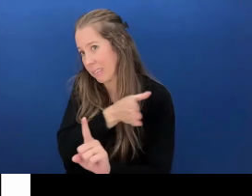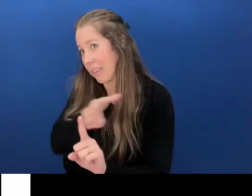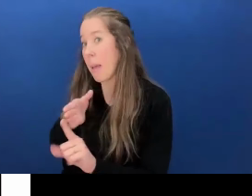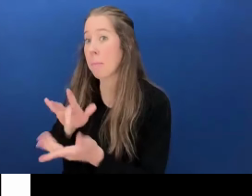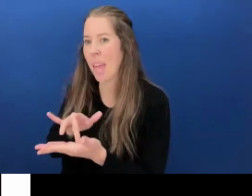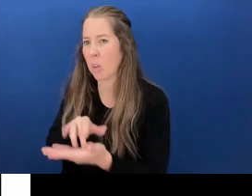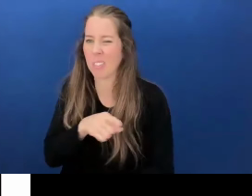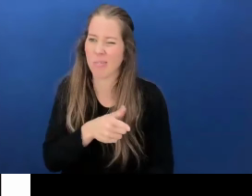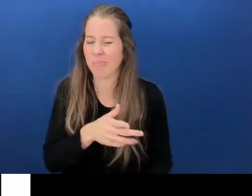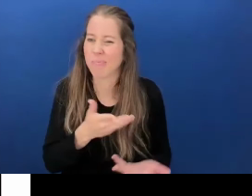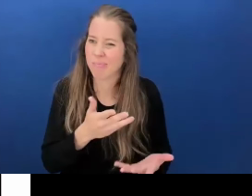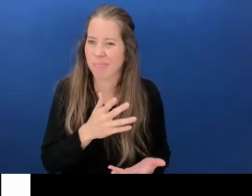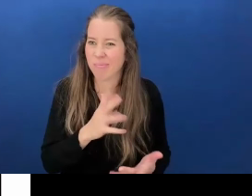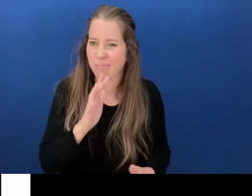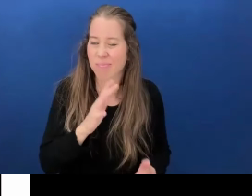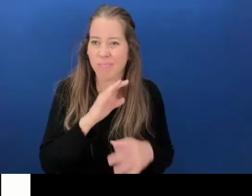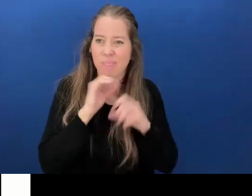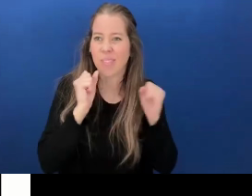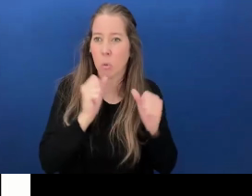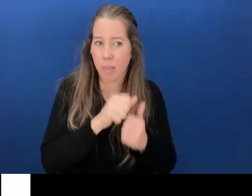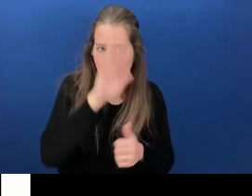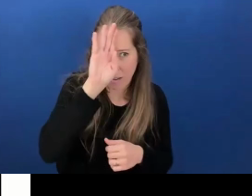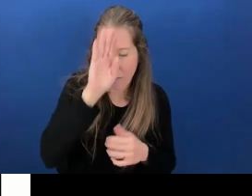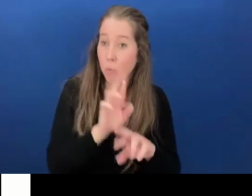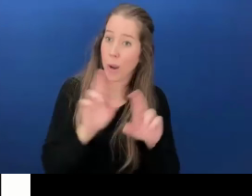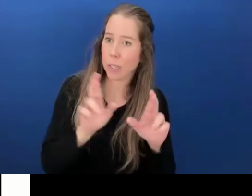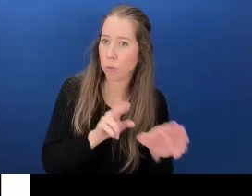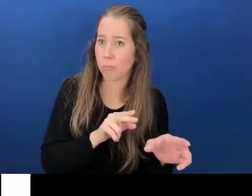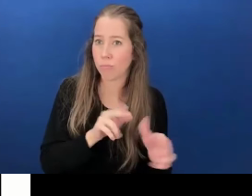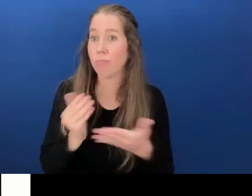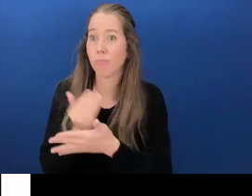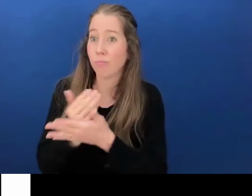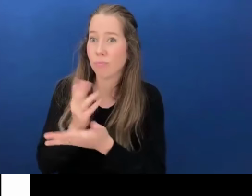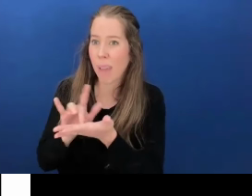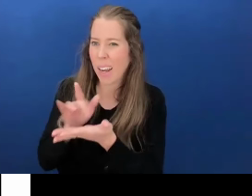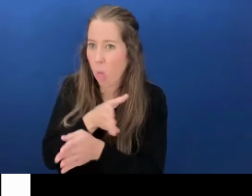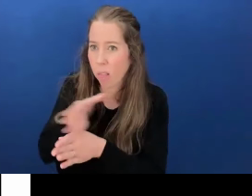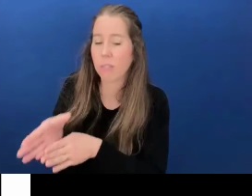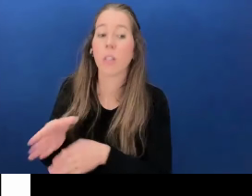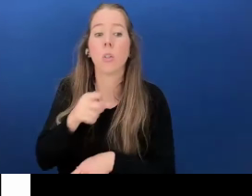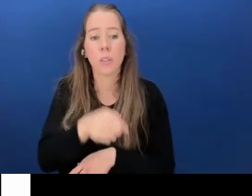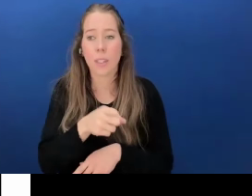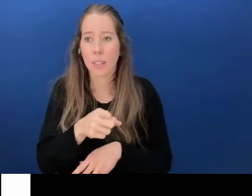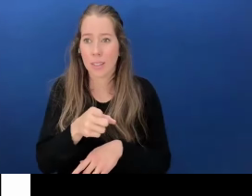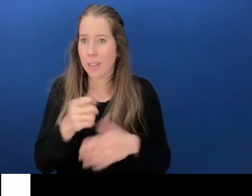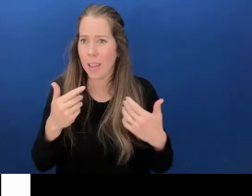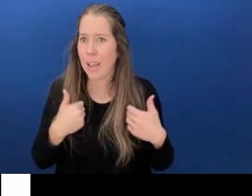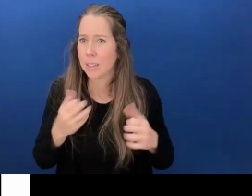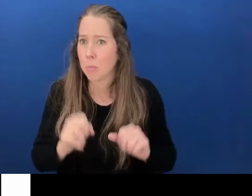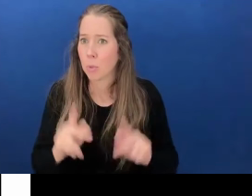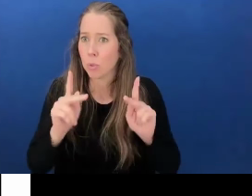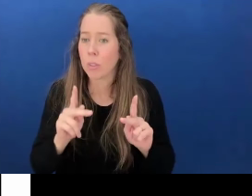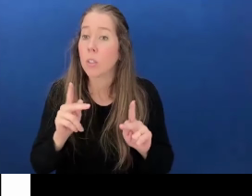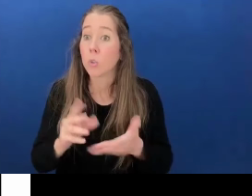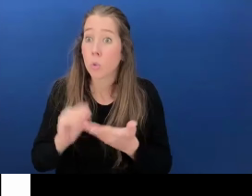kind of done being a firefighter. I want to go this way. So this class is just really opening those doors for students who may not have felt as